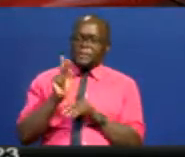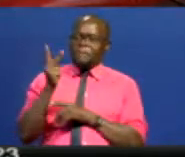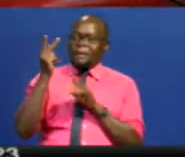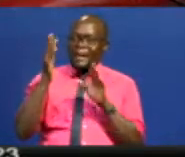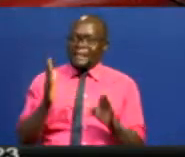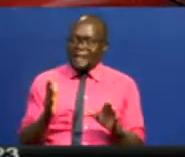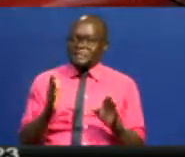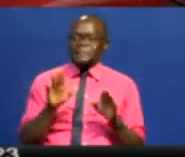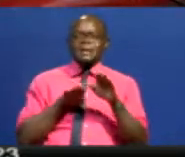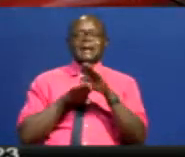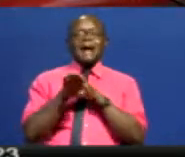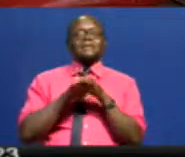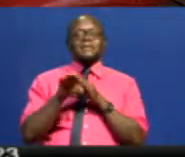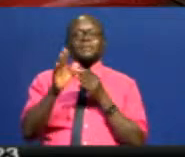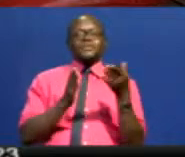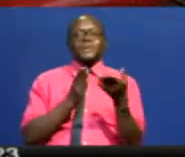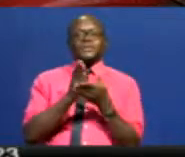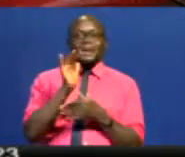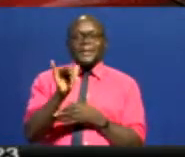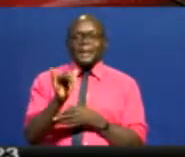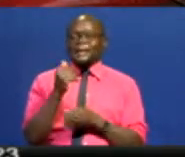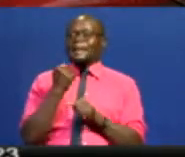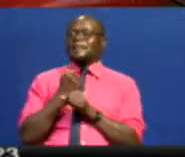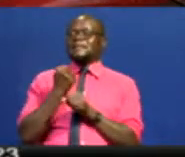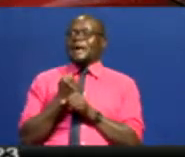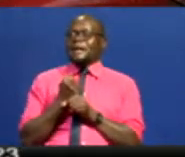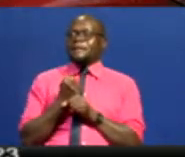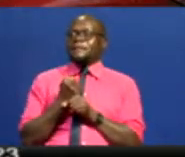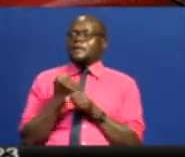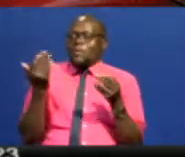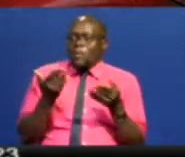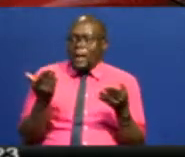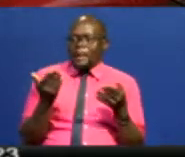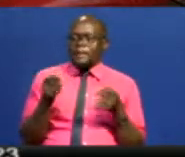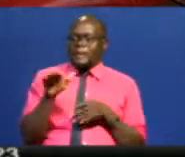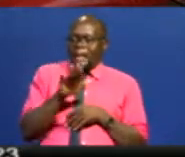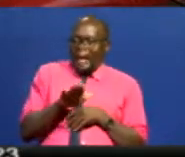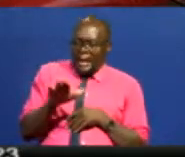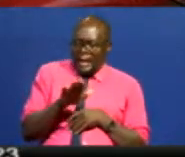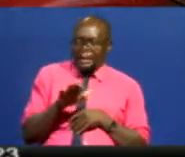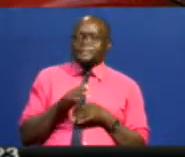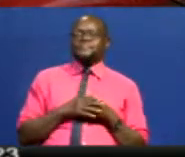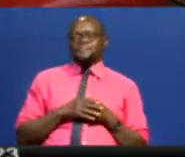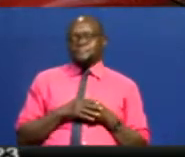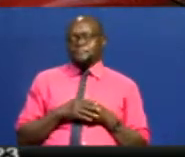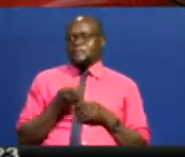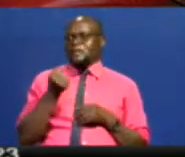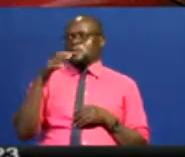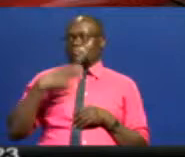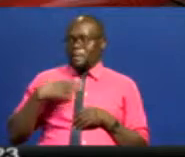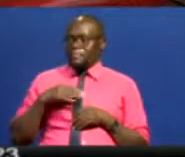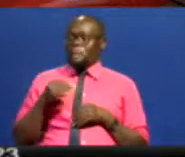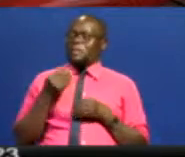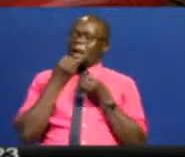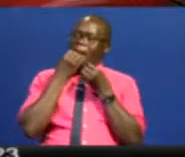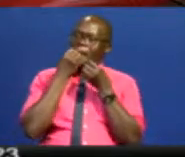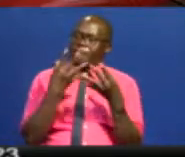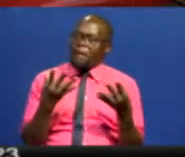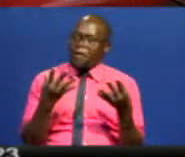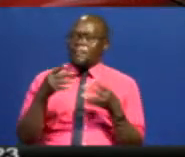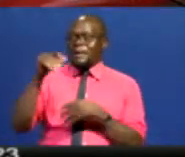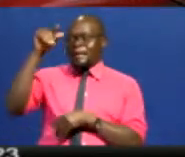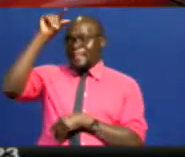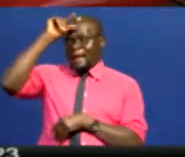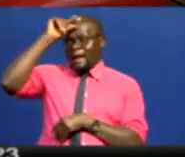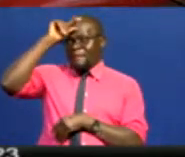and accessible to ensure that it is done at the point of instance, Honorable Speaker, so that our people can tell the